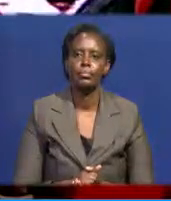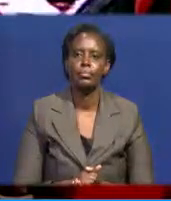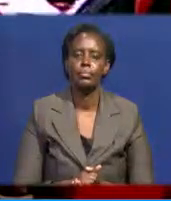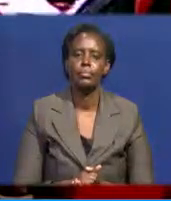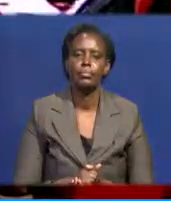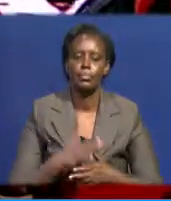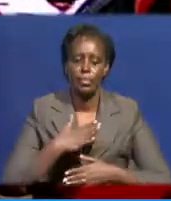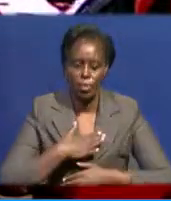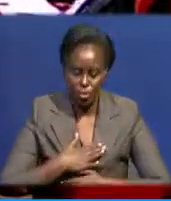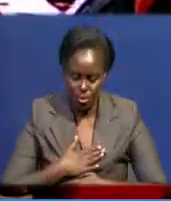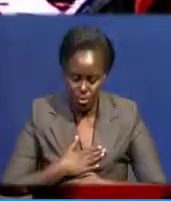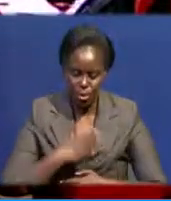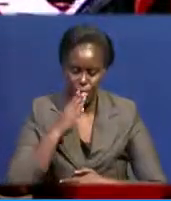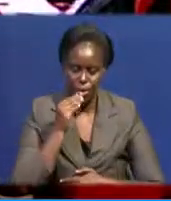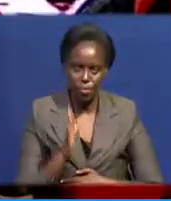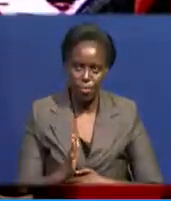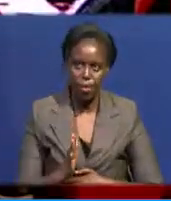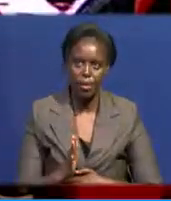Honorable Speaker,